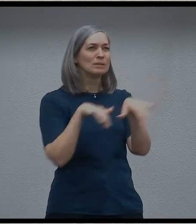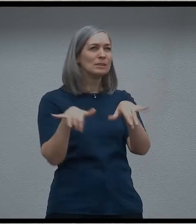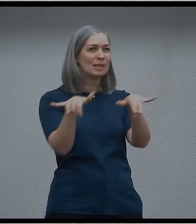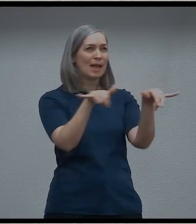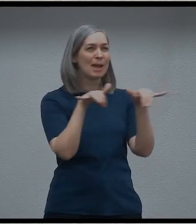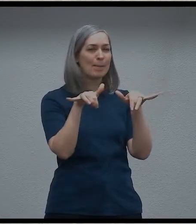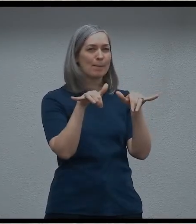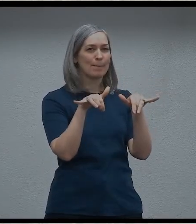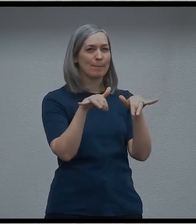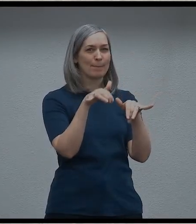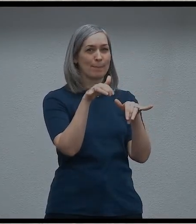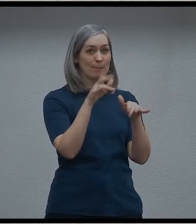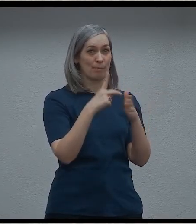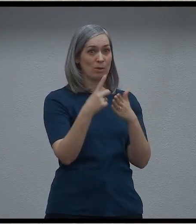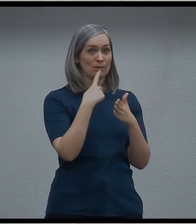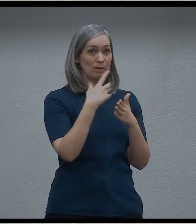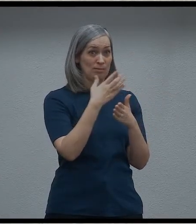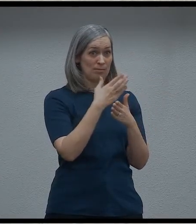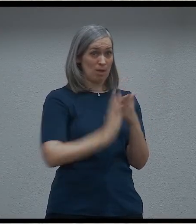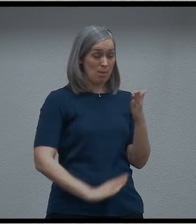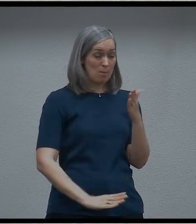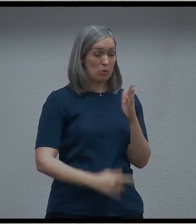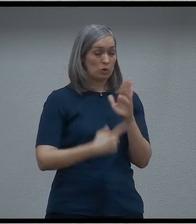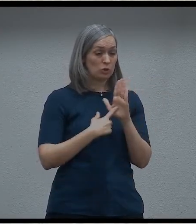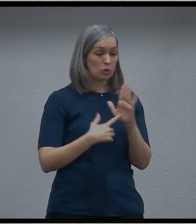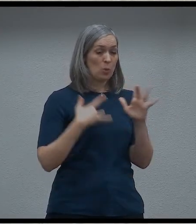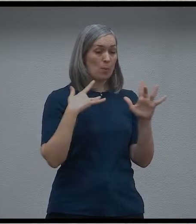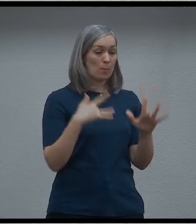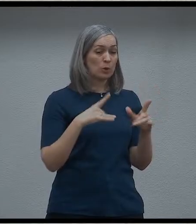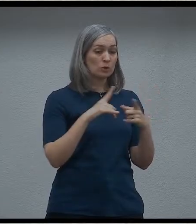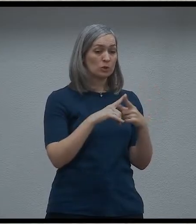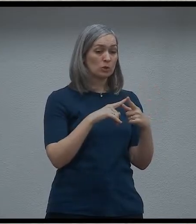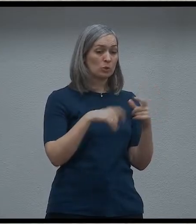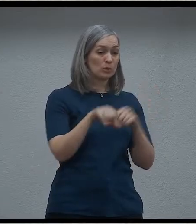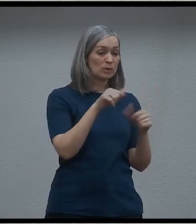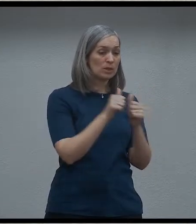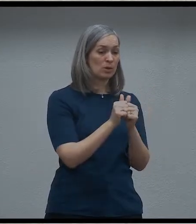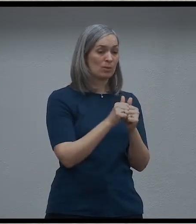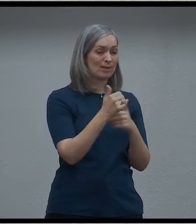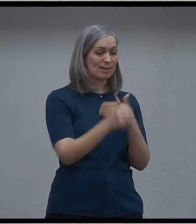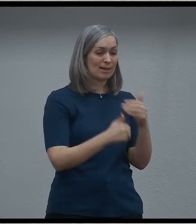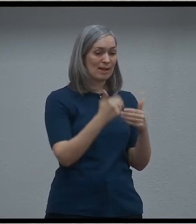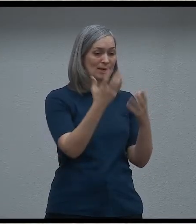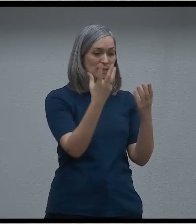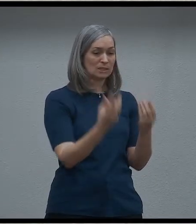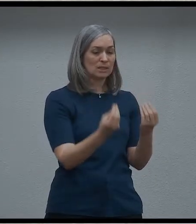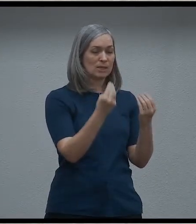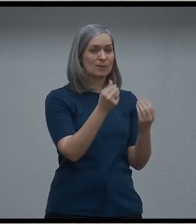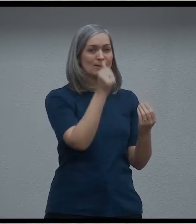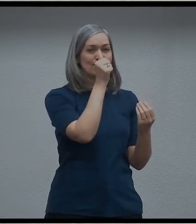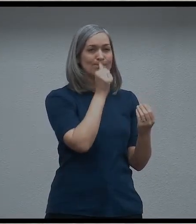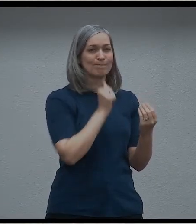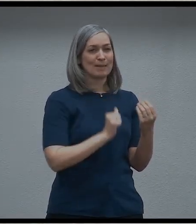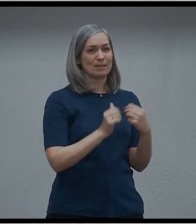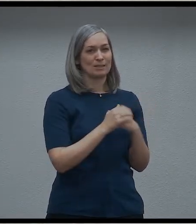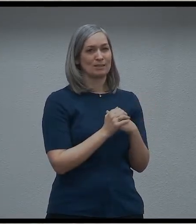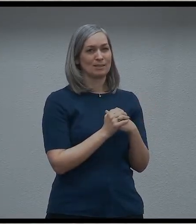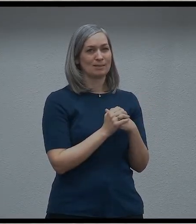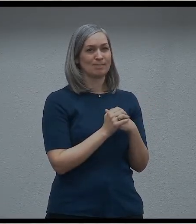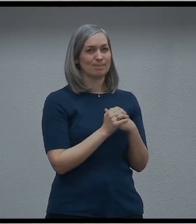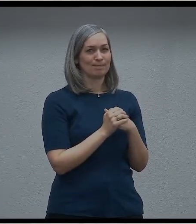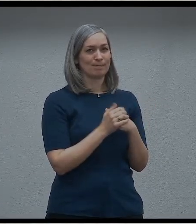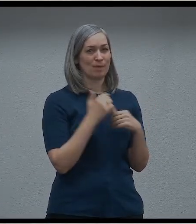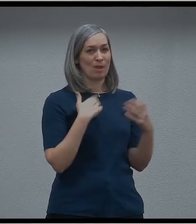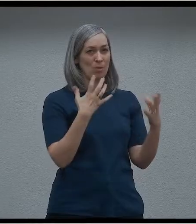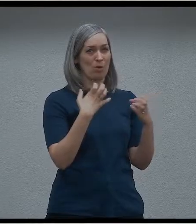said, let's be humble. Show each other mercy with kindness, gentleness, and patience.